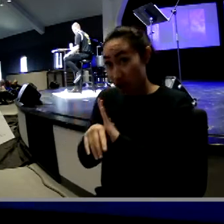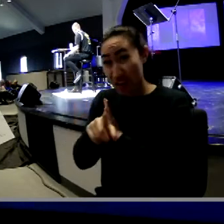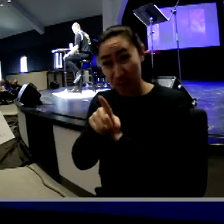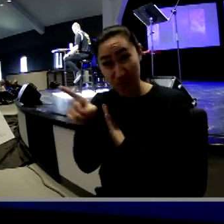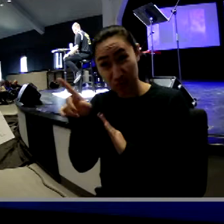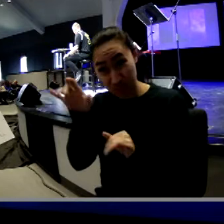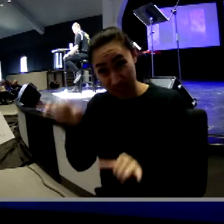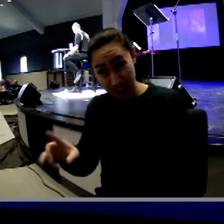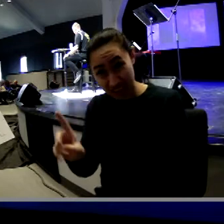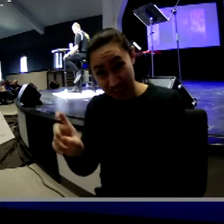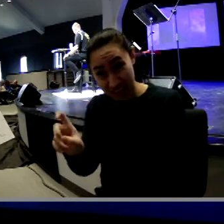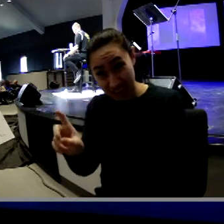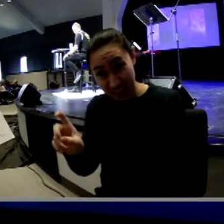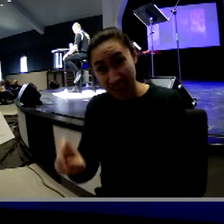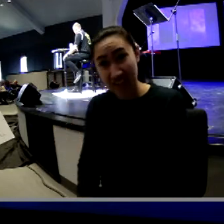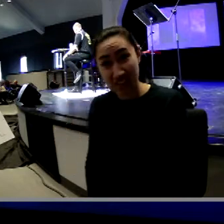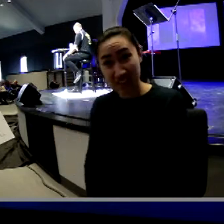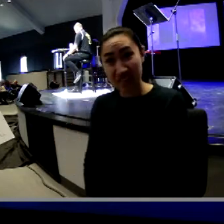Paul?